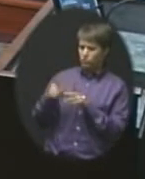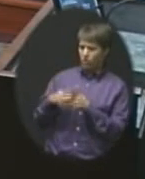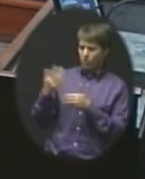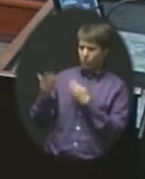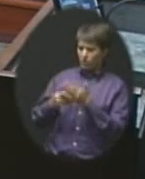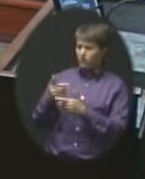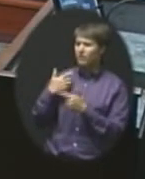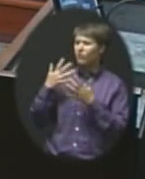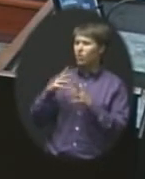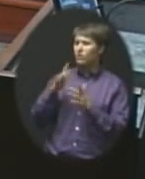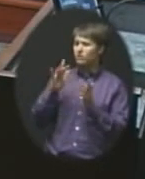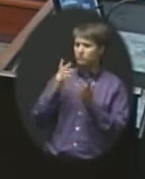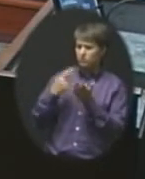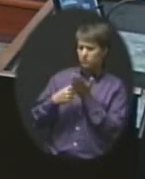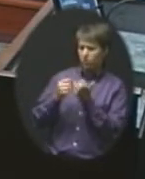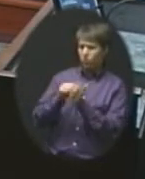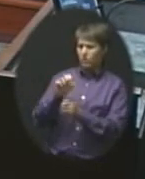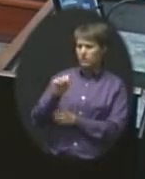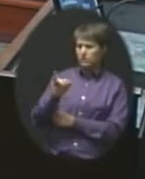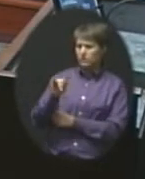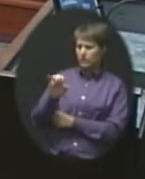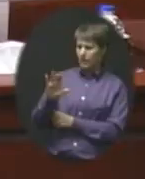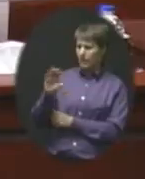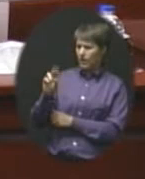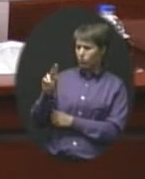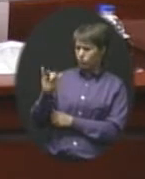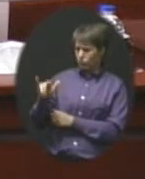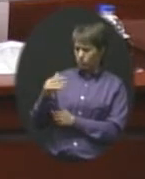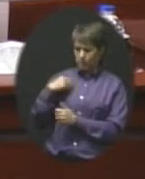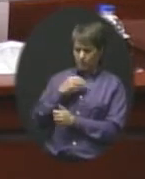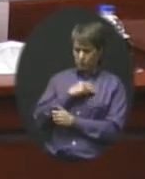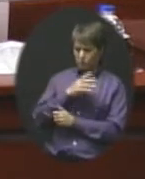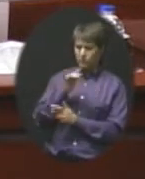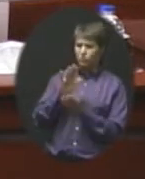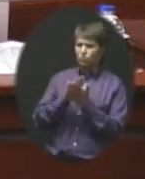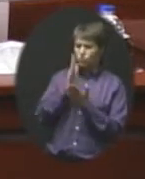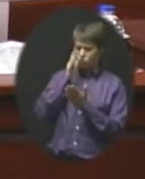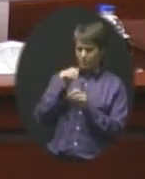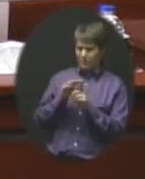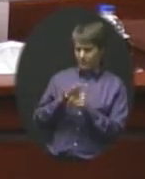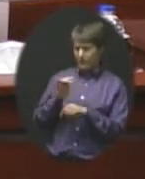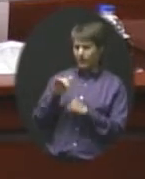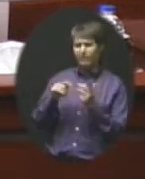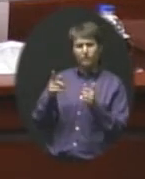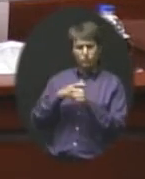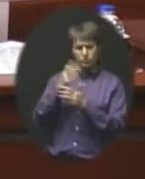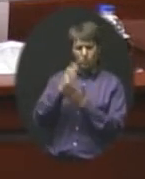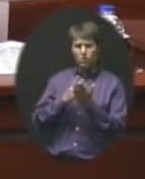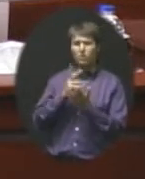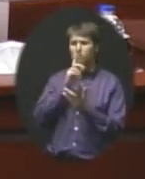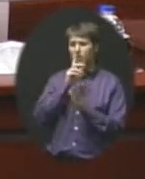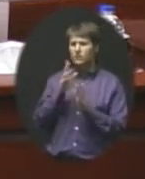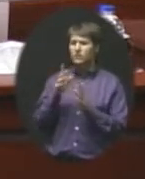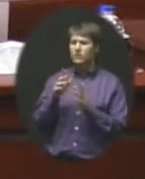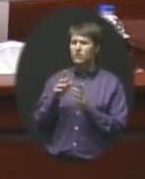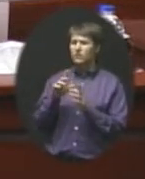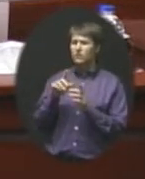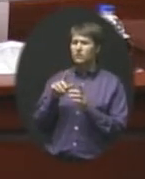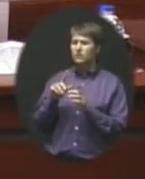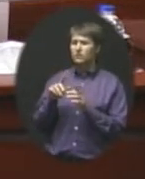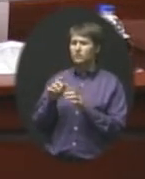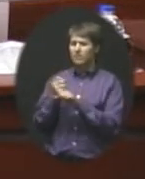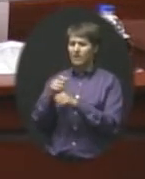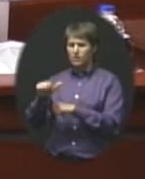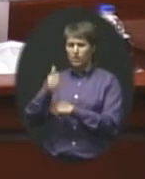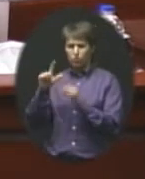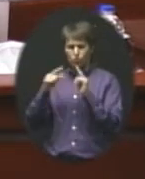out and talked to site council members at the schools that will be impacted. That was the first step. They're actually putting together another group that will continue